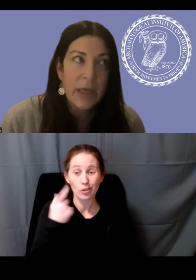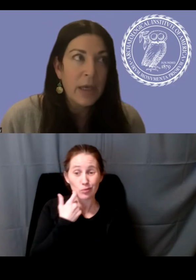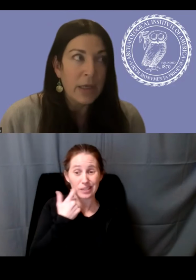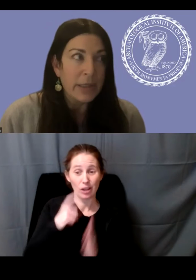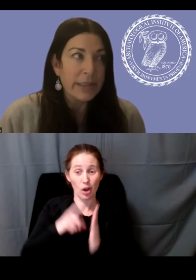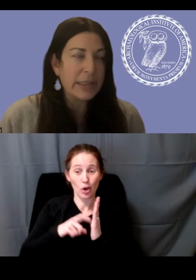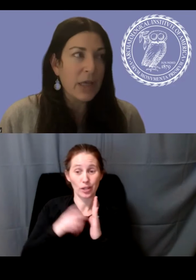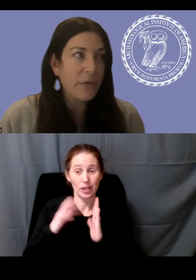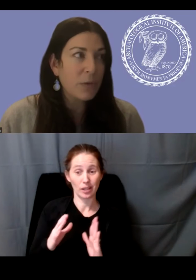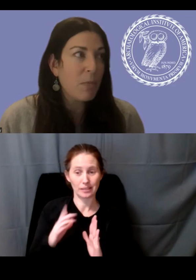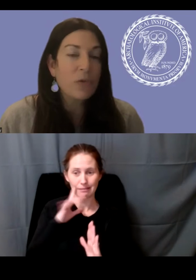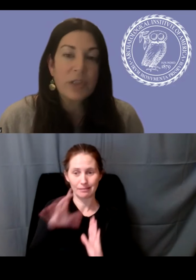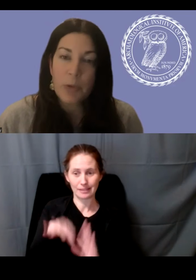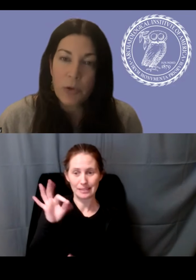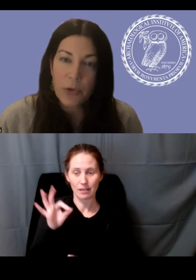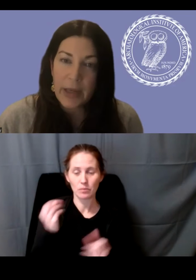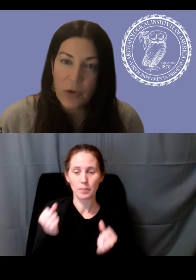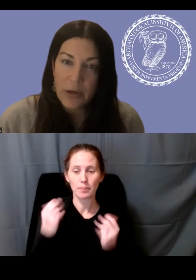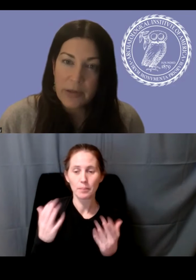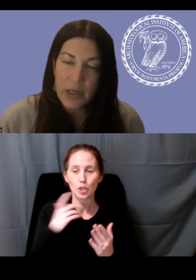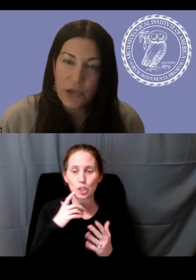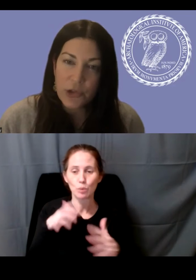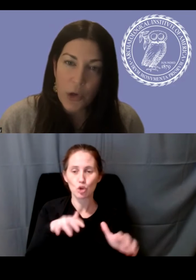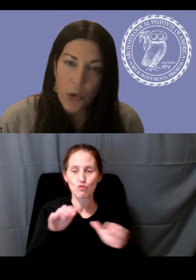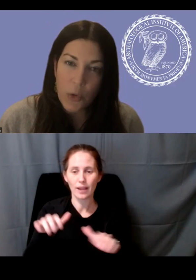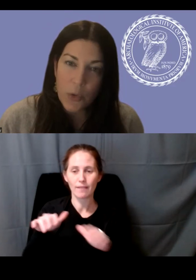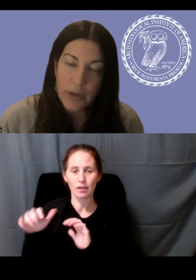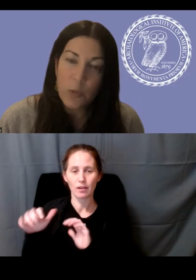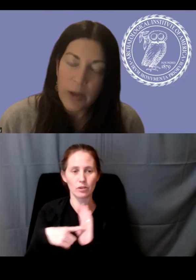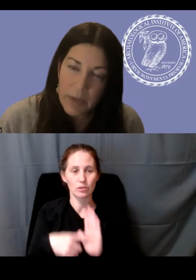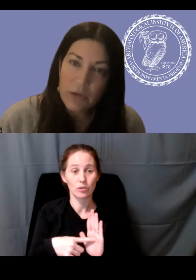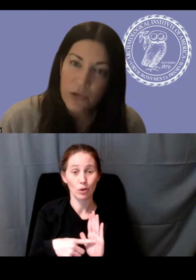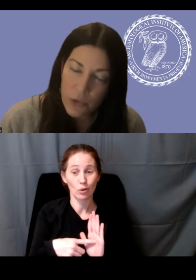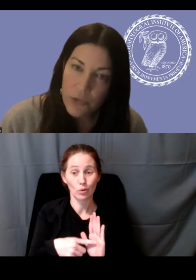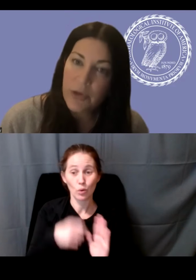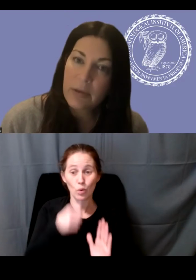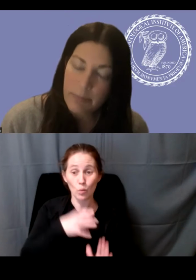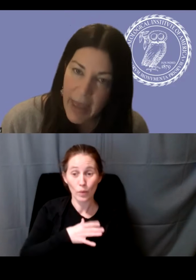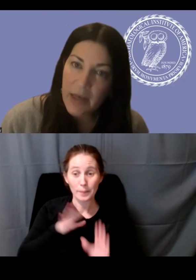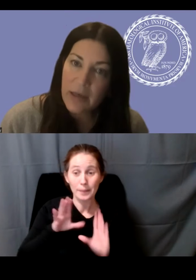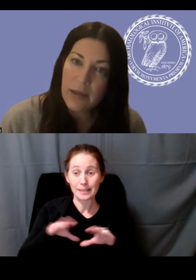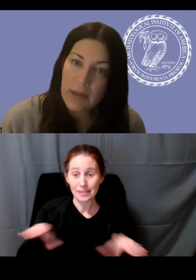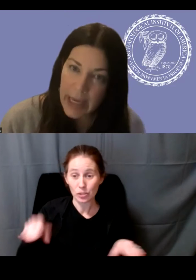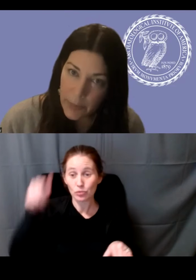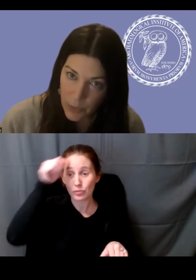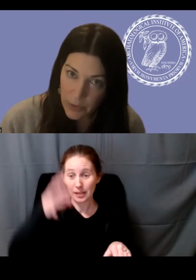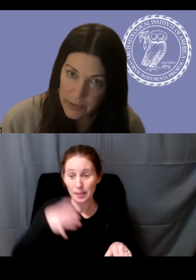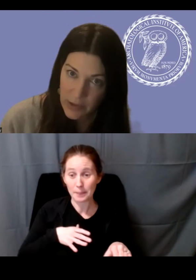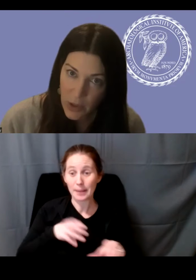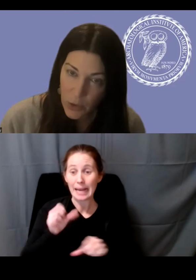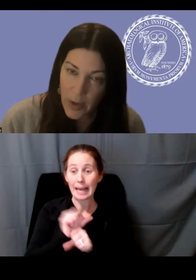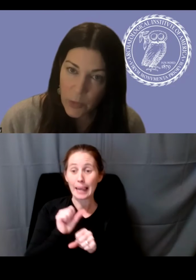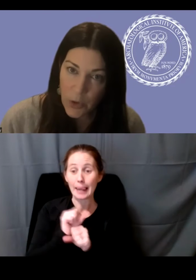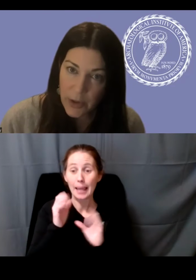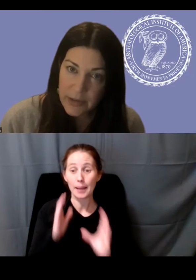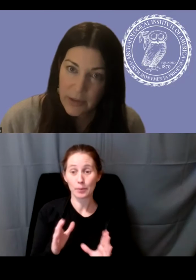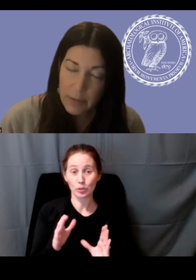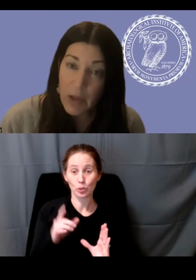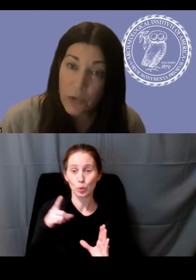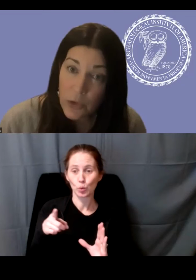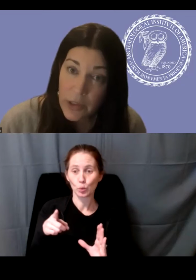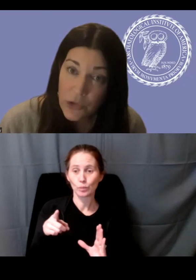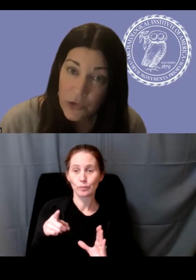recently discovered multiple graveyards that show women, children, men, laborers who had